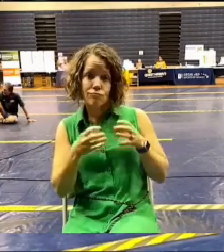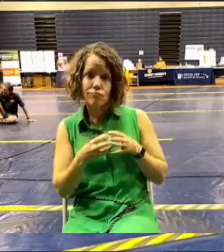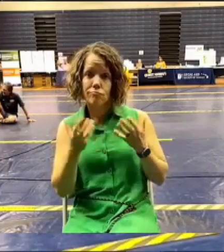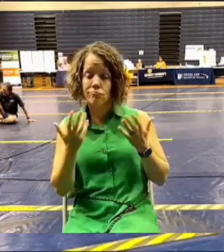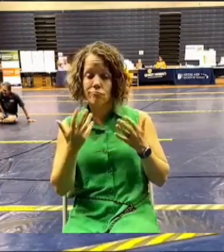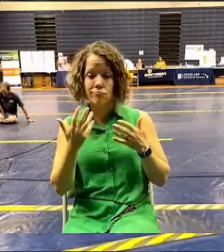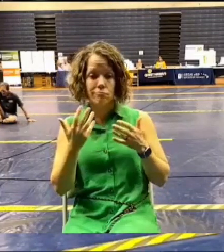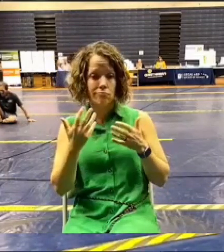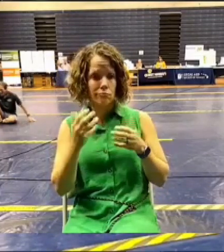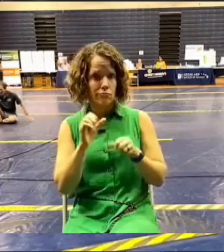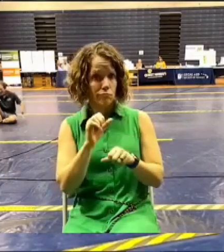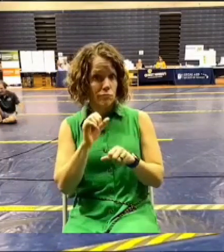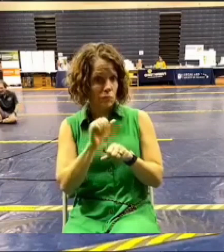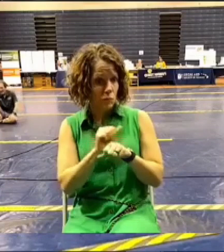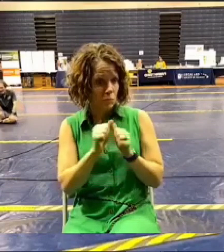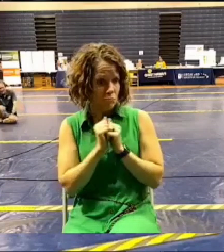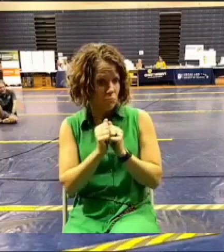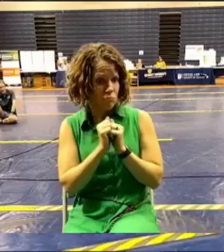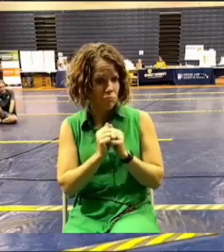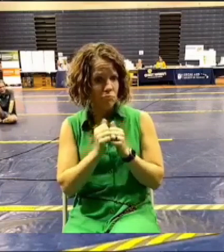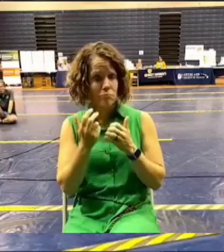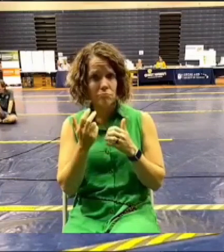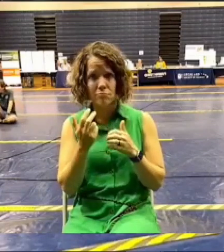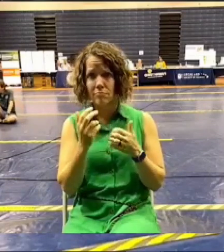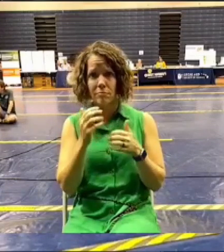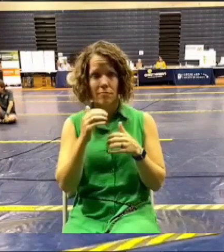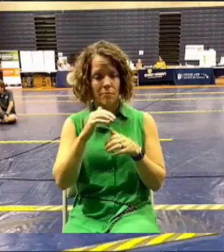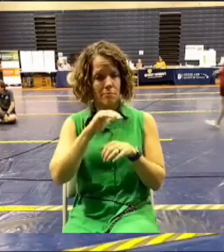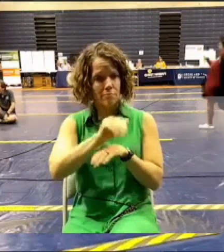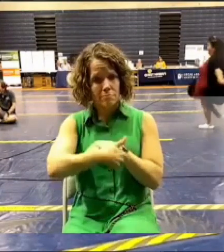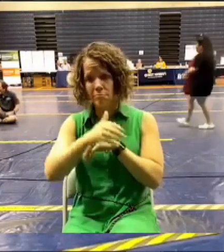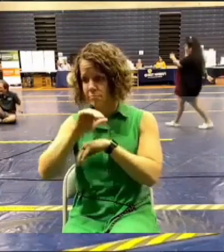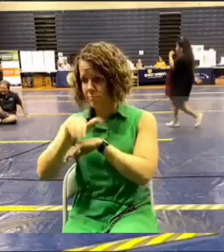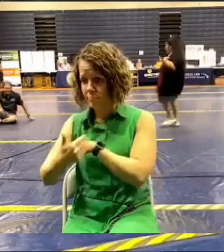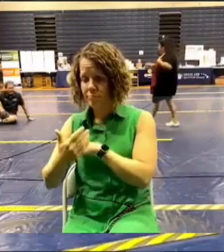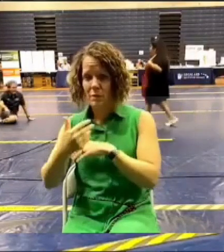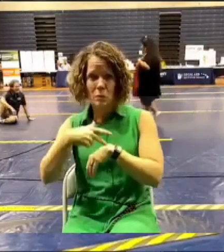maybe 4 hours a night,